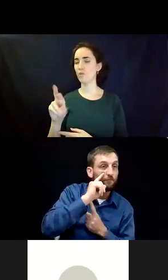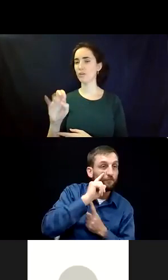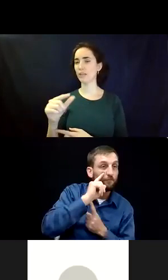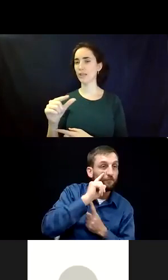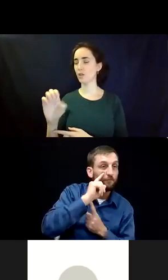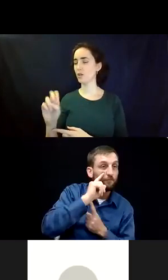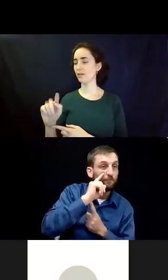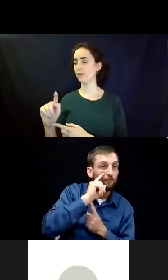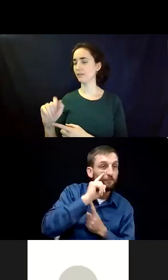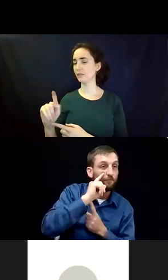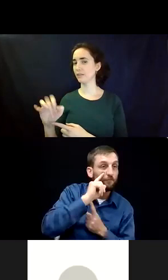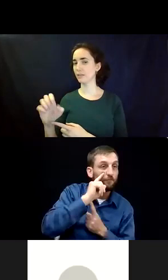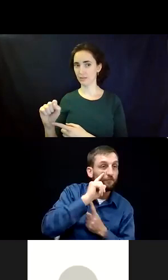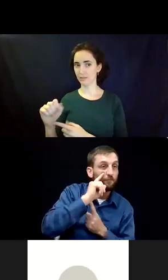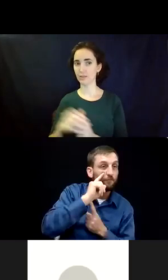primary